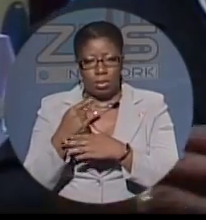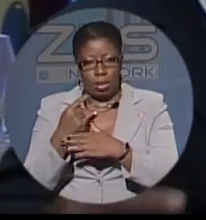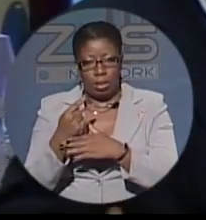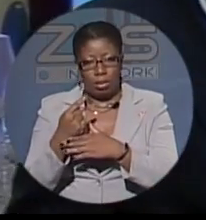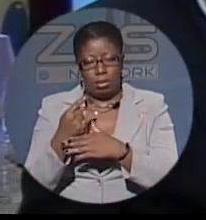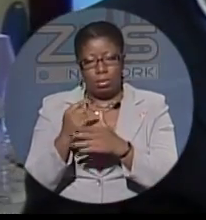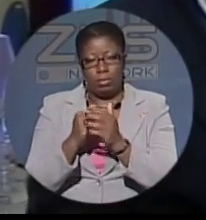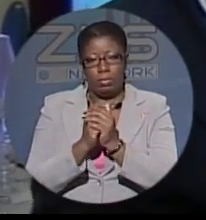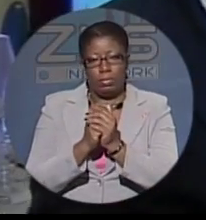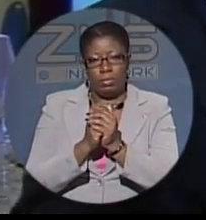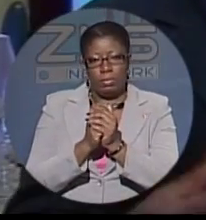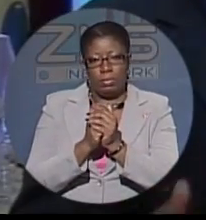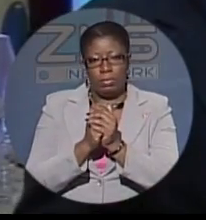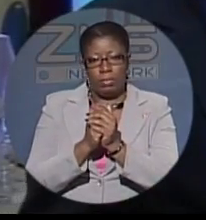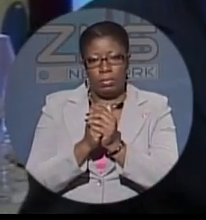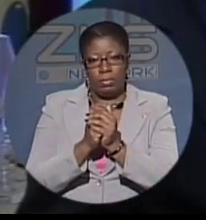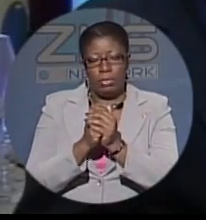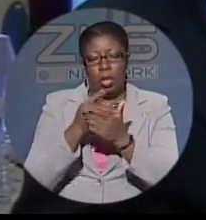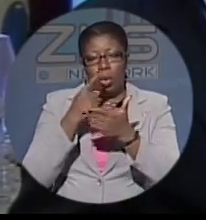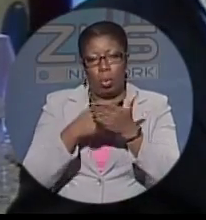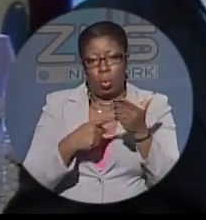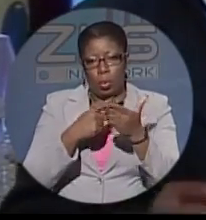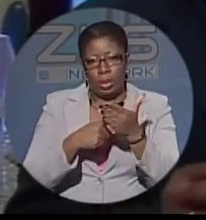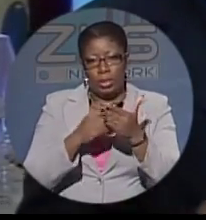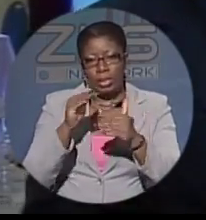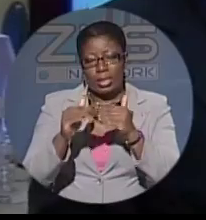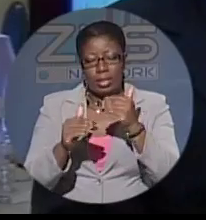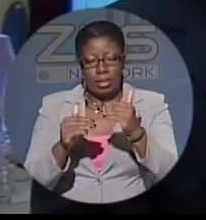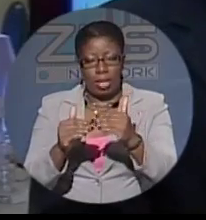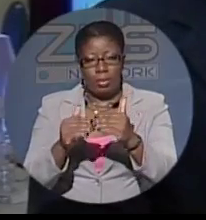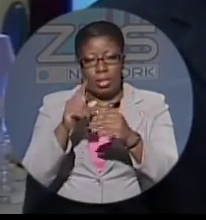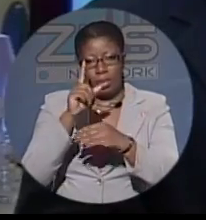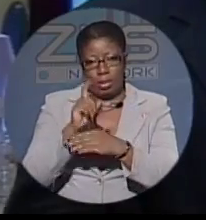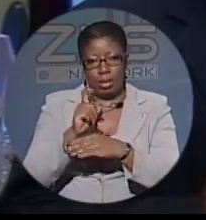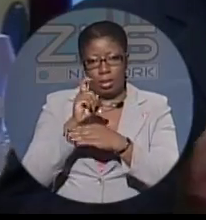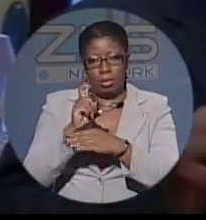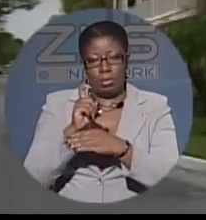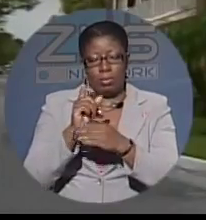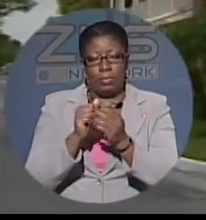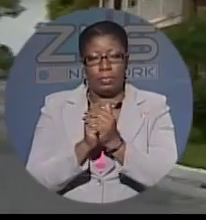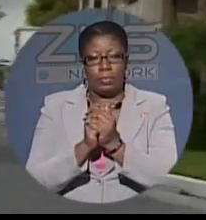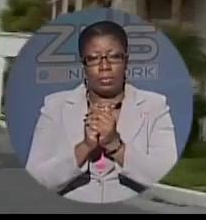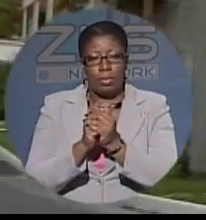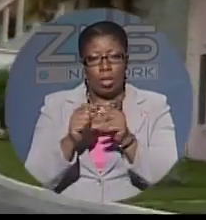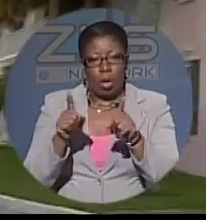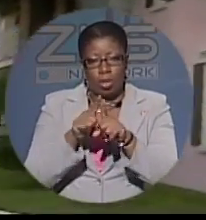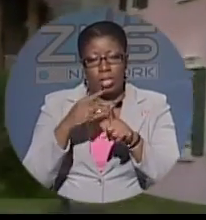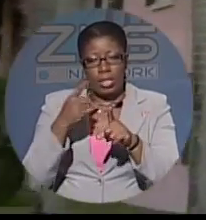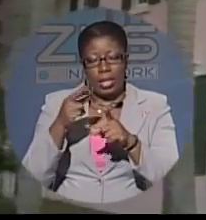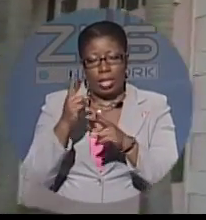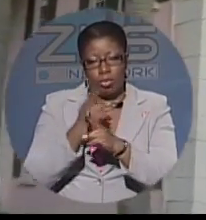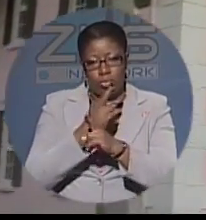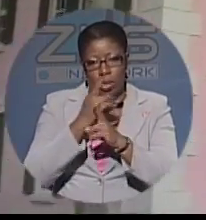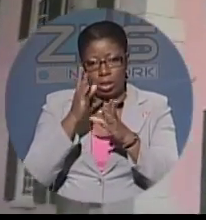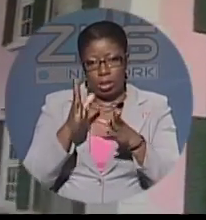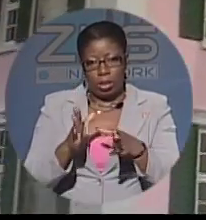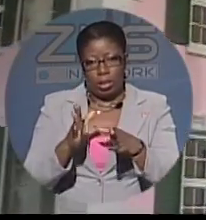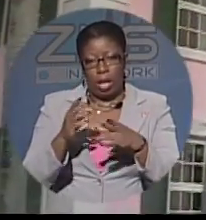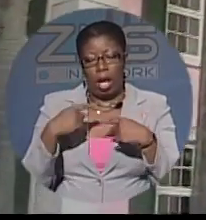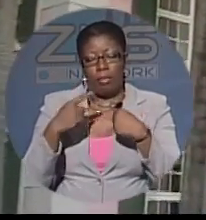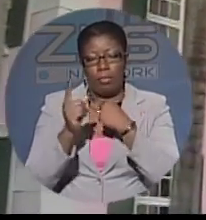the regulated entity, the steps that are necessary. Johnson is also of the view that the regulator should impose penalties